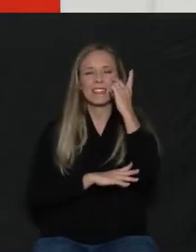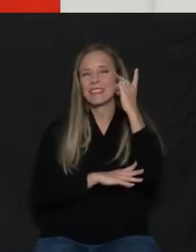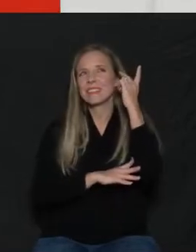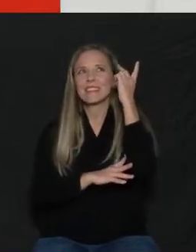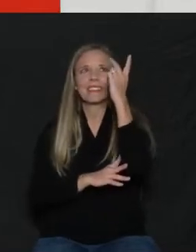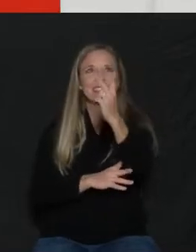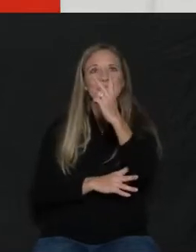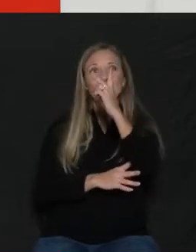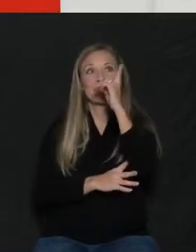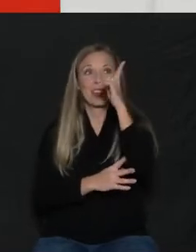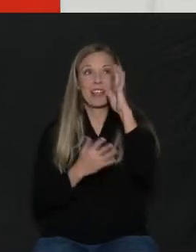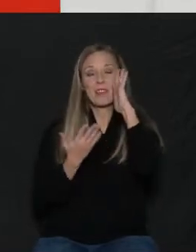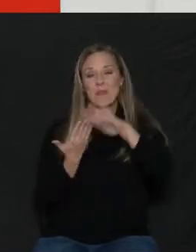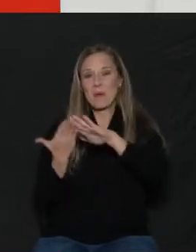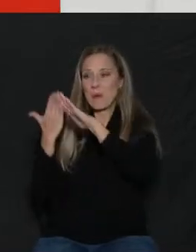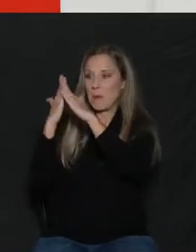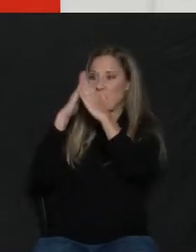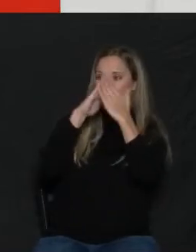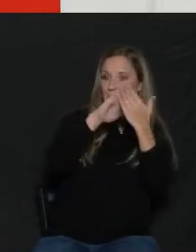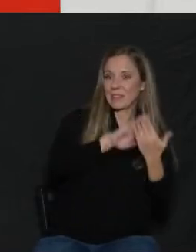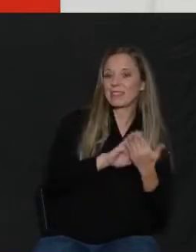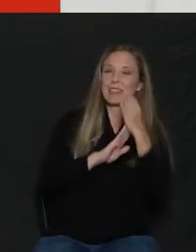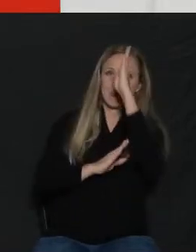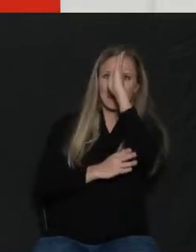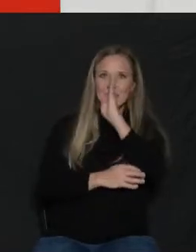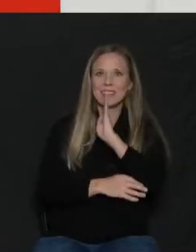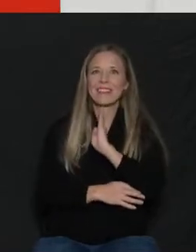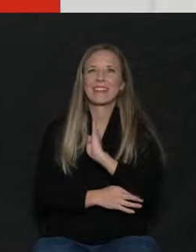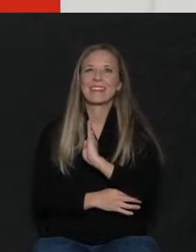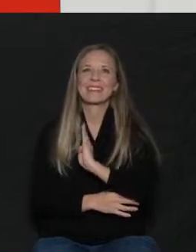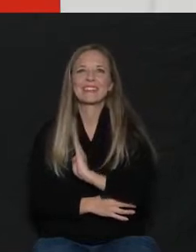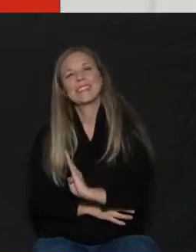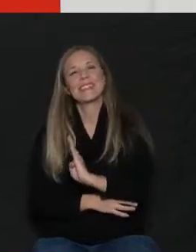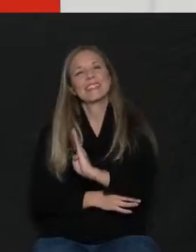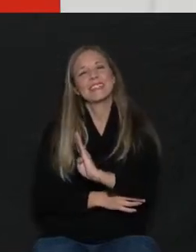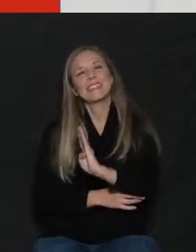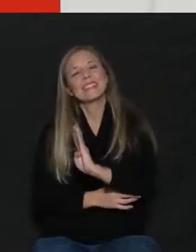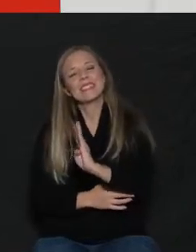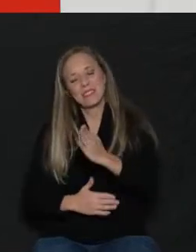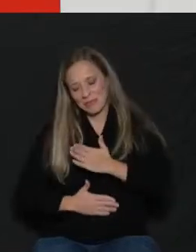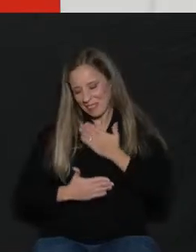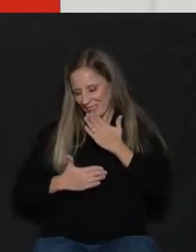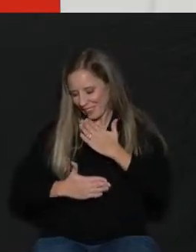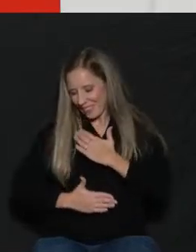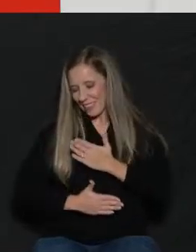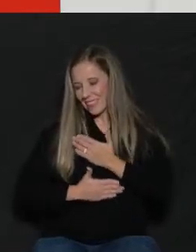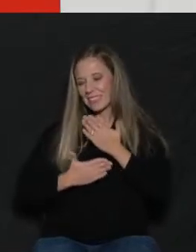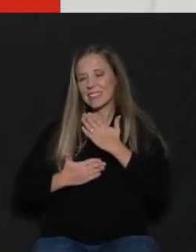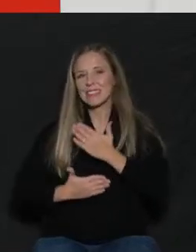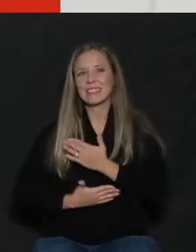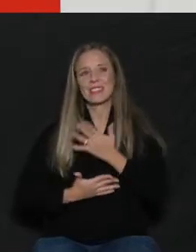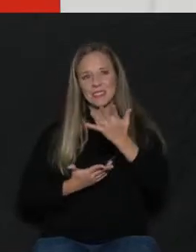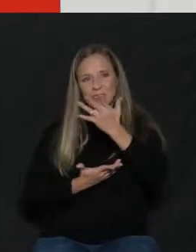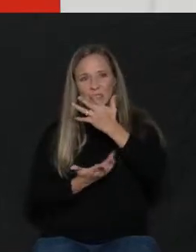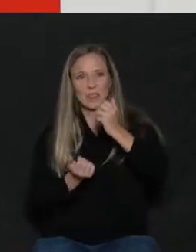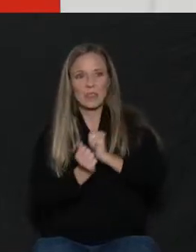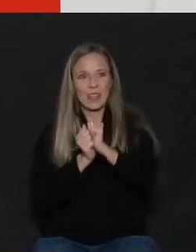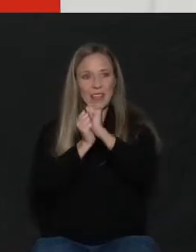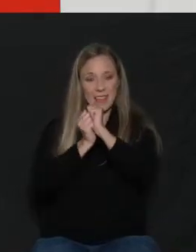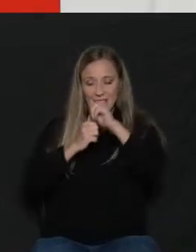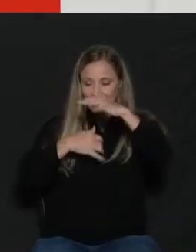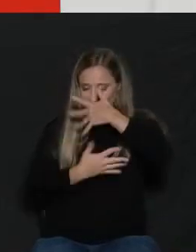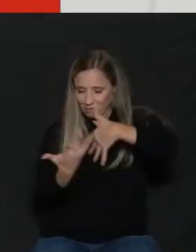hailed the incarnate deity, pleased as man with men